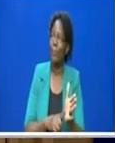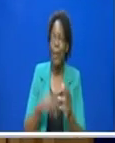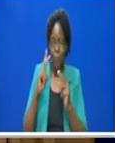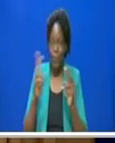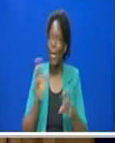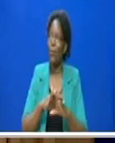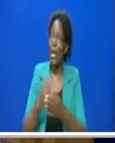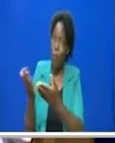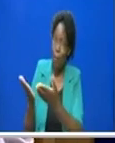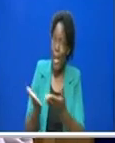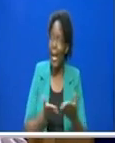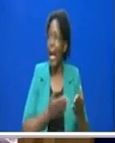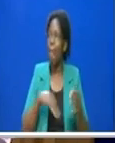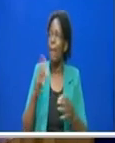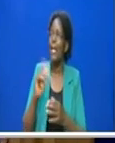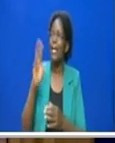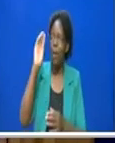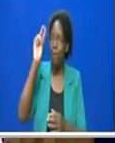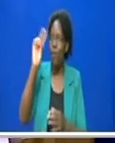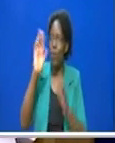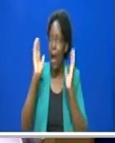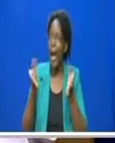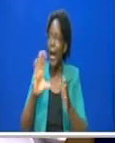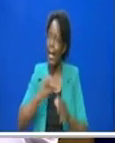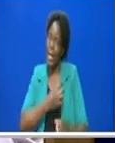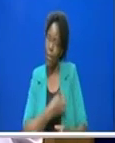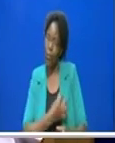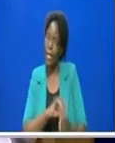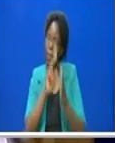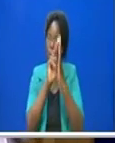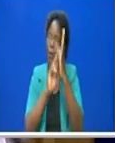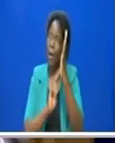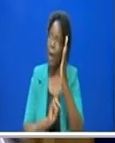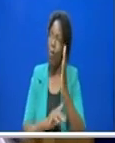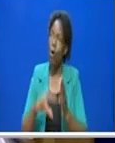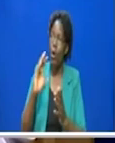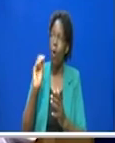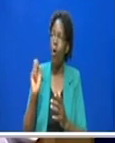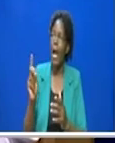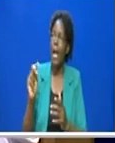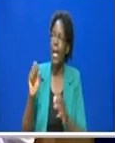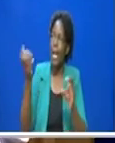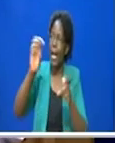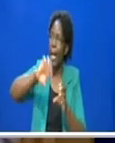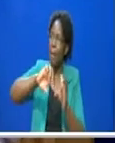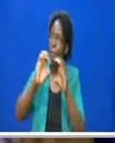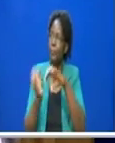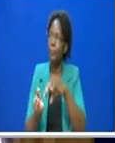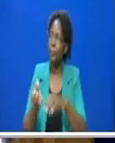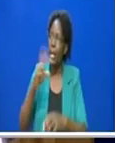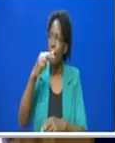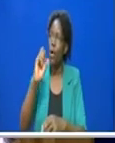Karibu sana, my dear viewer, to yet another exciting program on organic chemistry. I am your